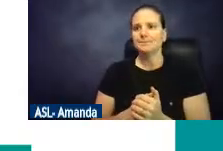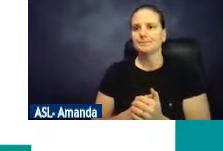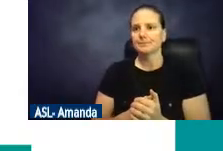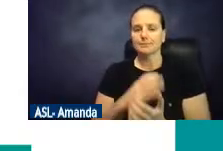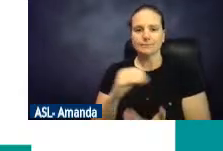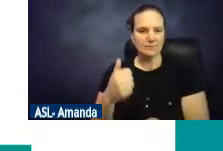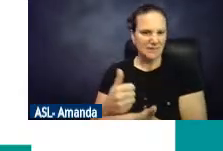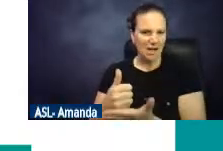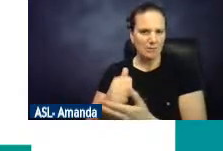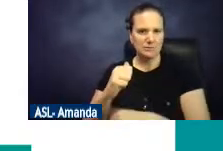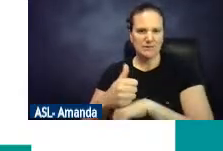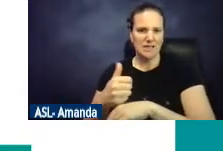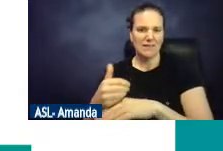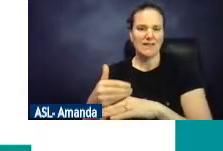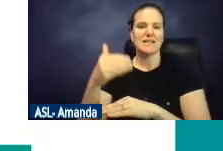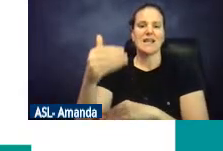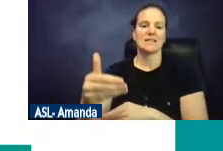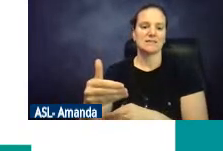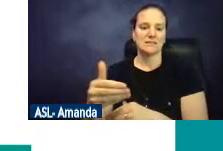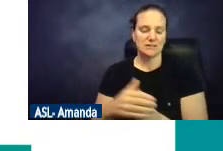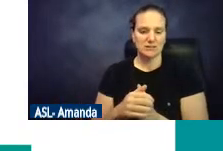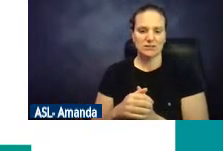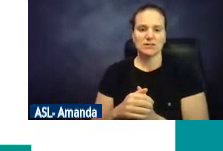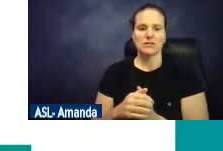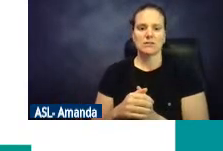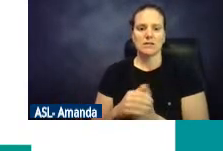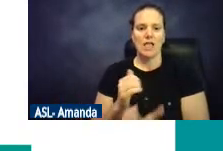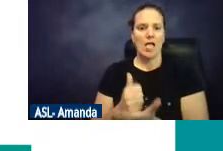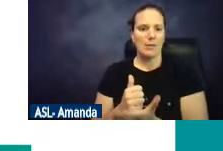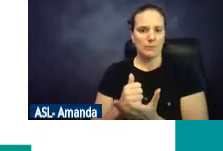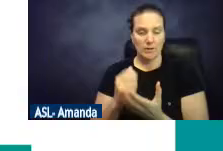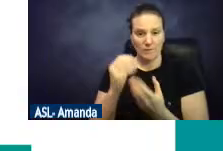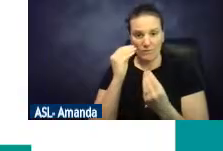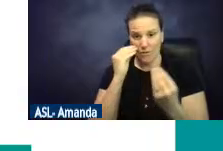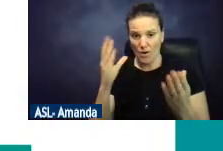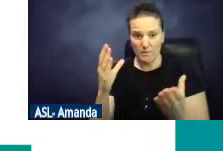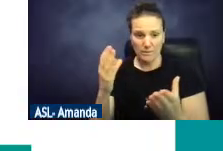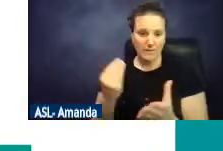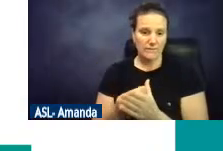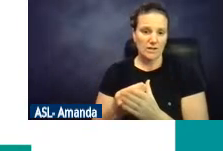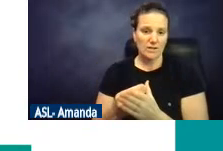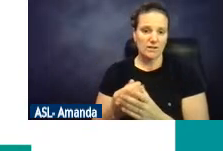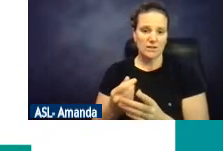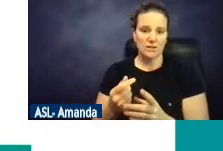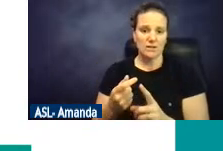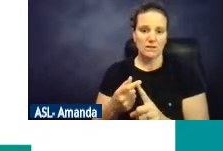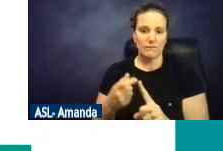help set the next rates and help inform our funding from tolling. We're targeting